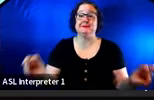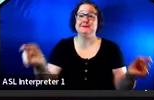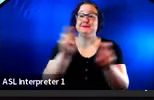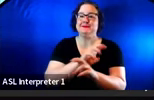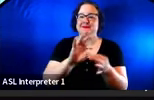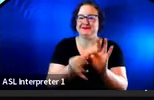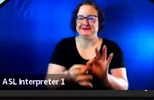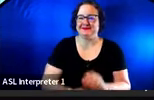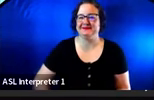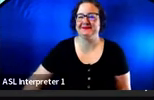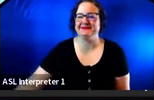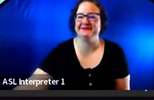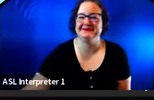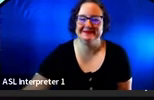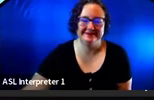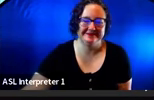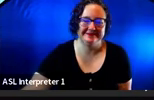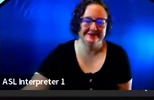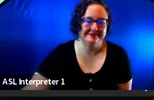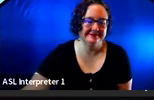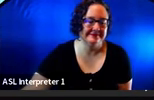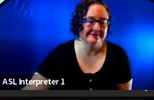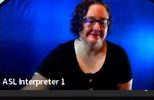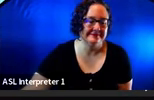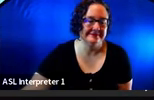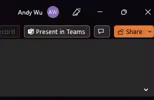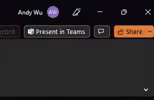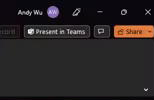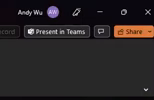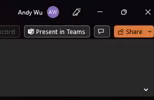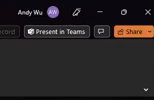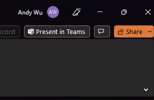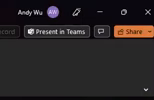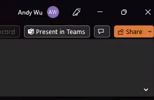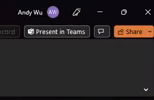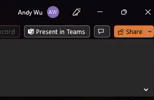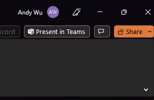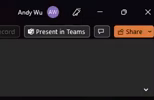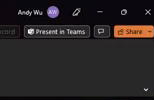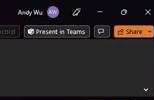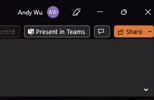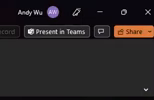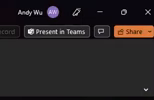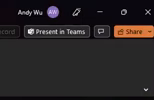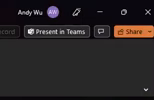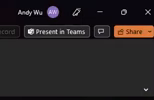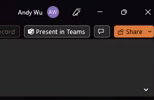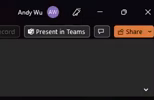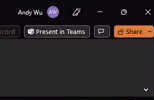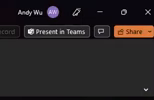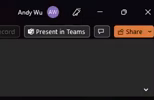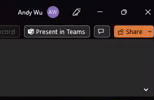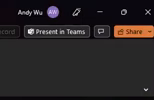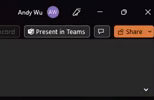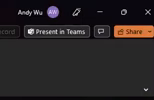right? The one unique one, experience that Dr. Chris Power and his research found was the sense of